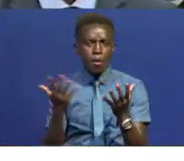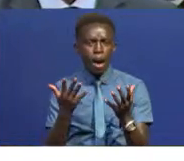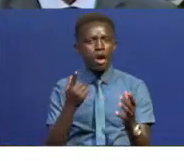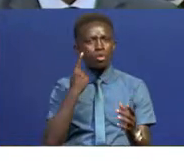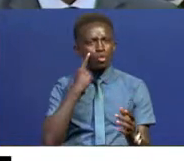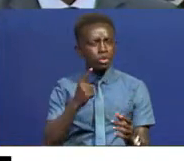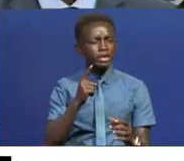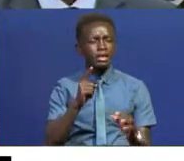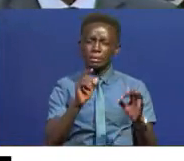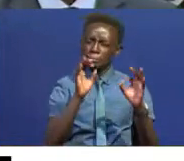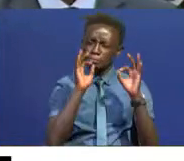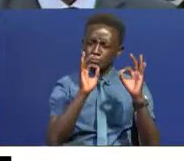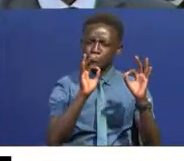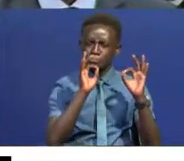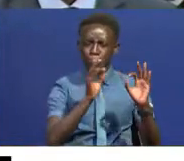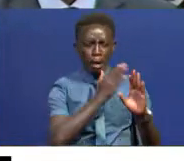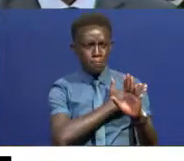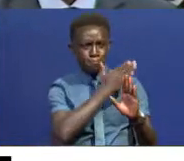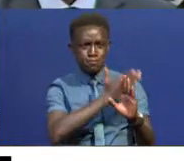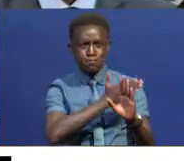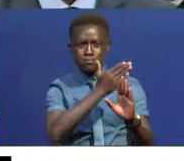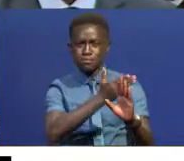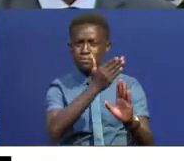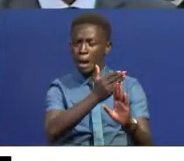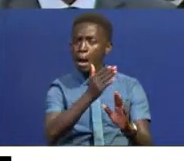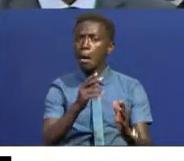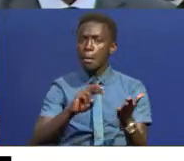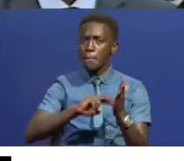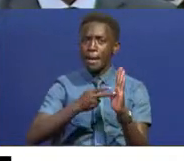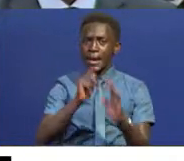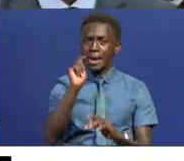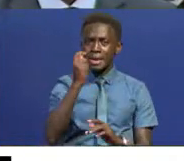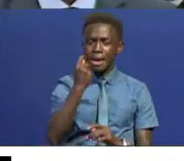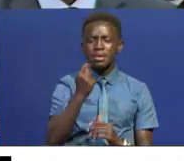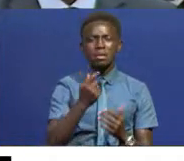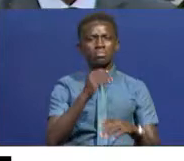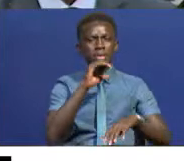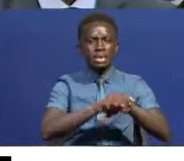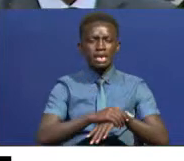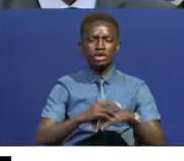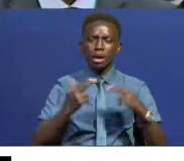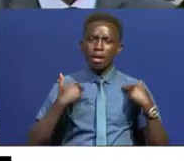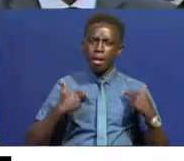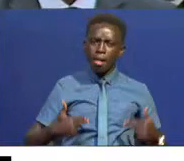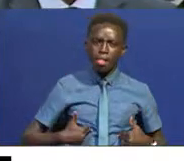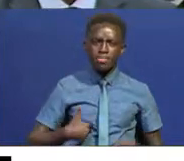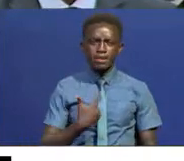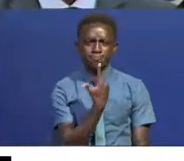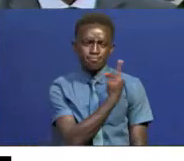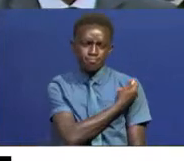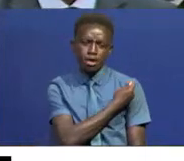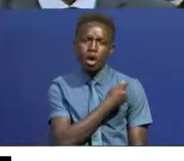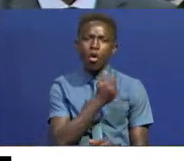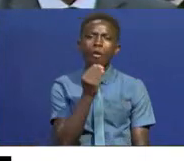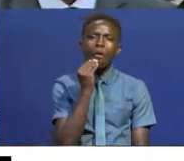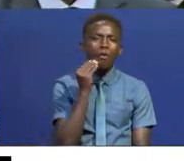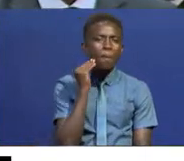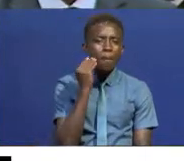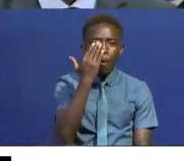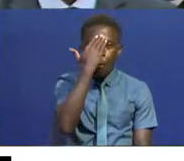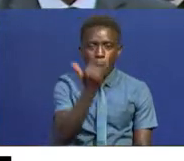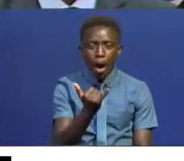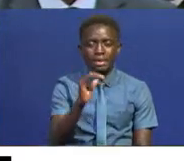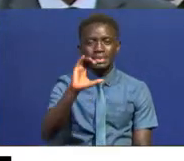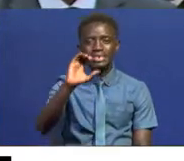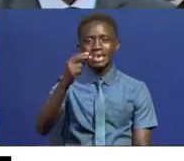seasons. Kenyans are receiving health care at home because of our community health